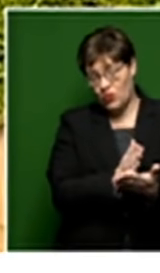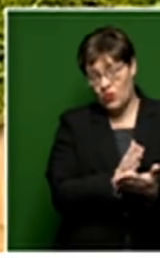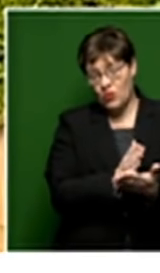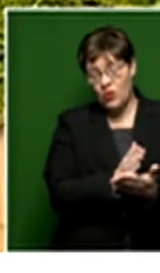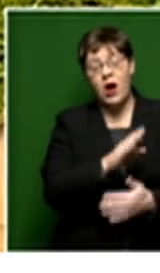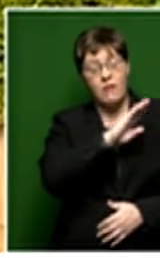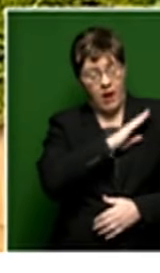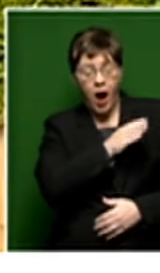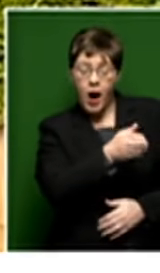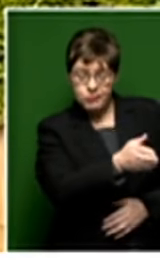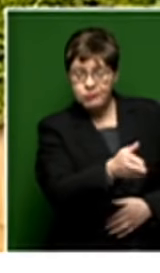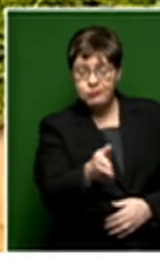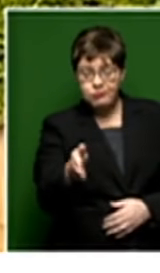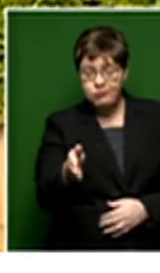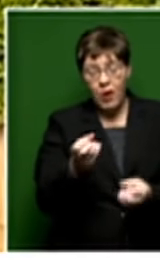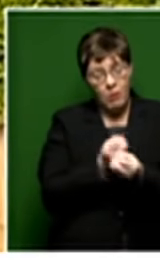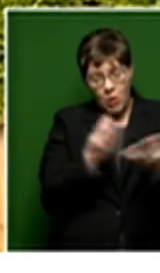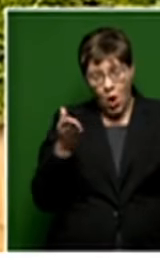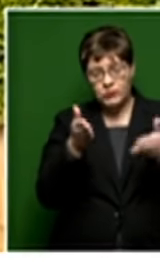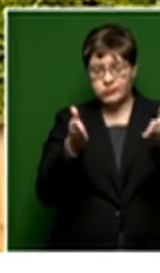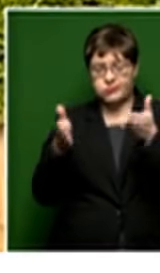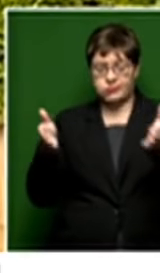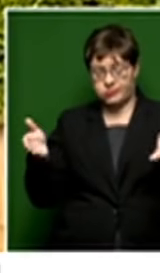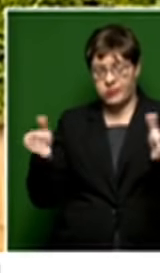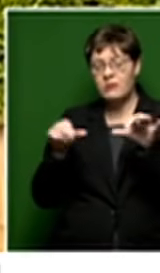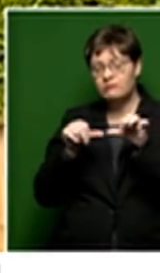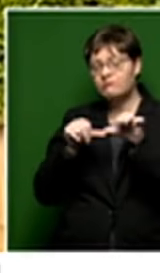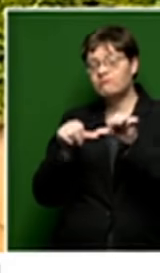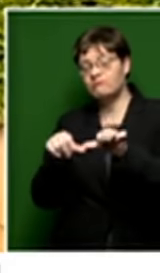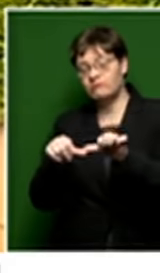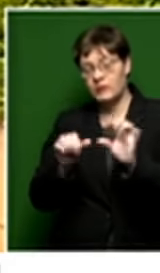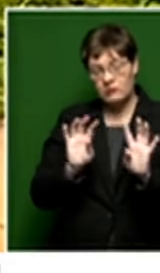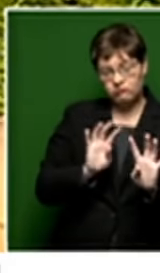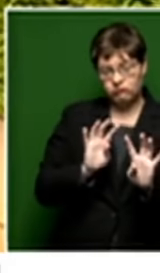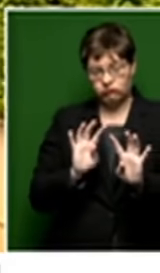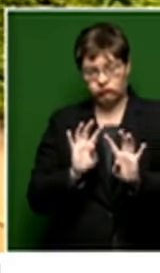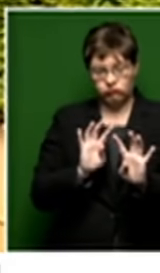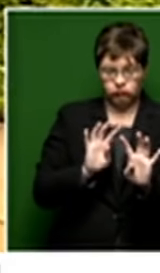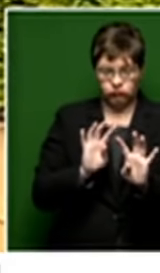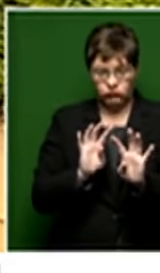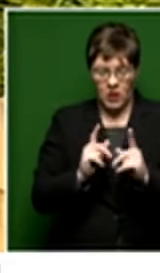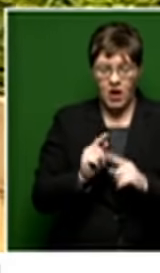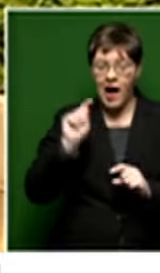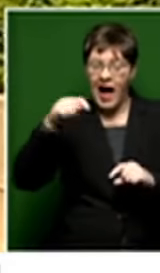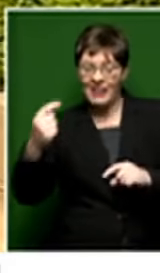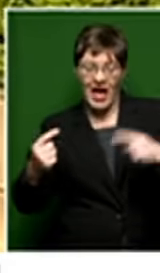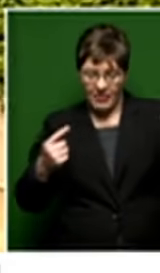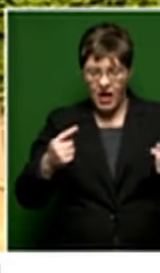our soldiers are there in most of the areas now. And we are continuing rolling out the deployment in other